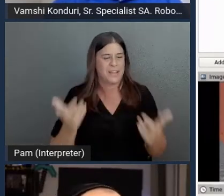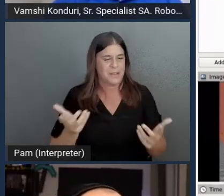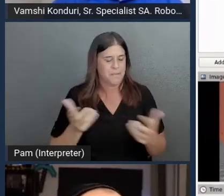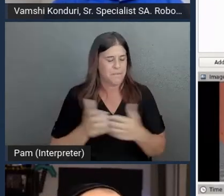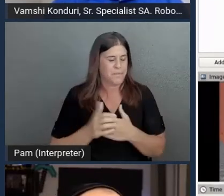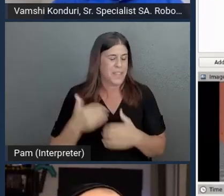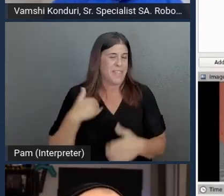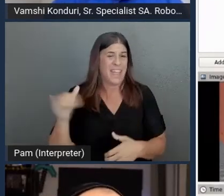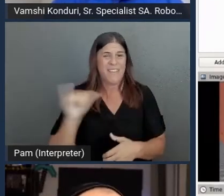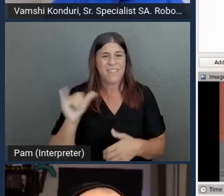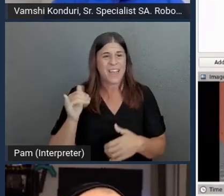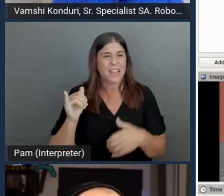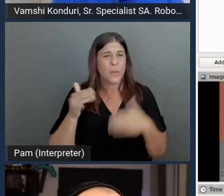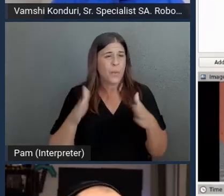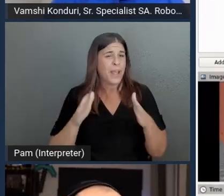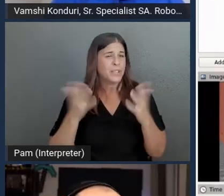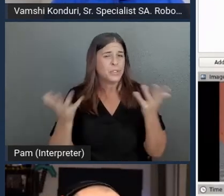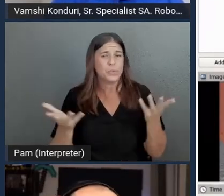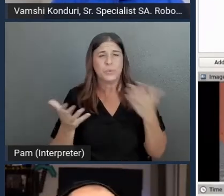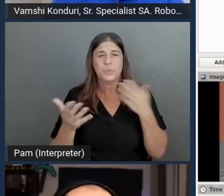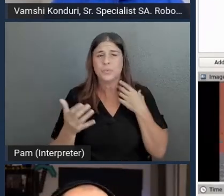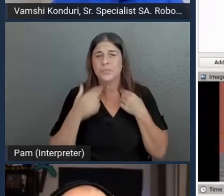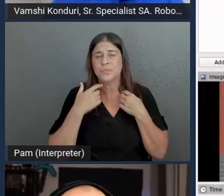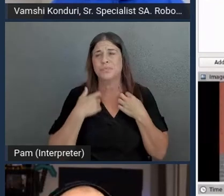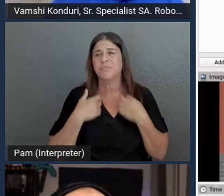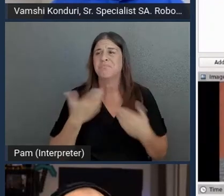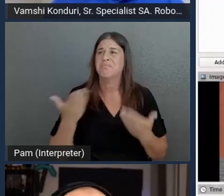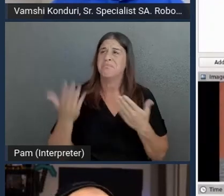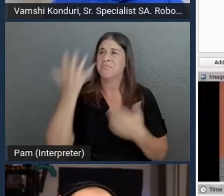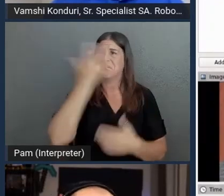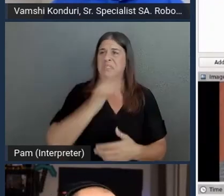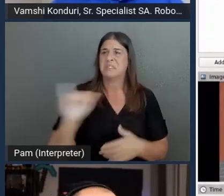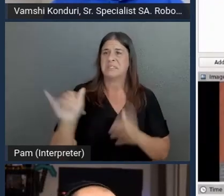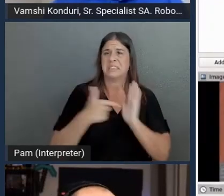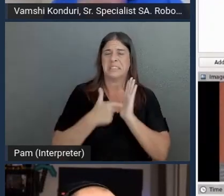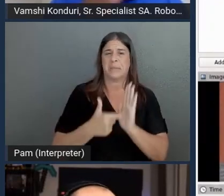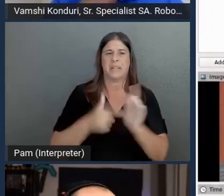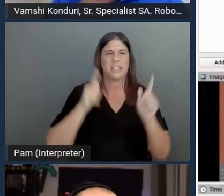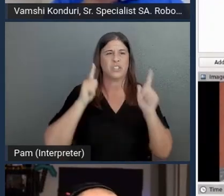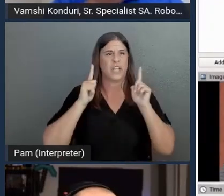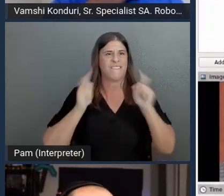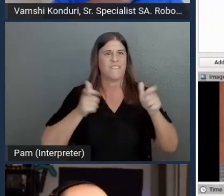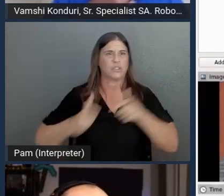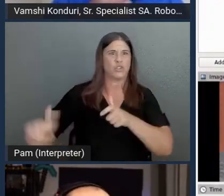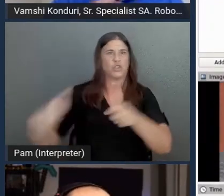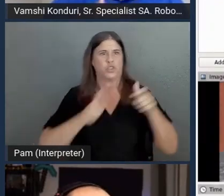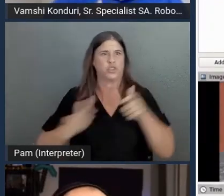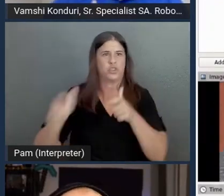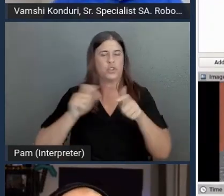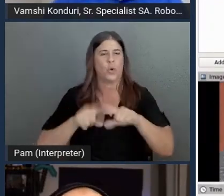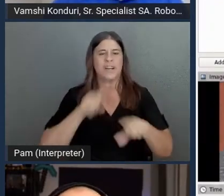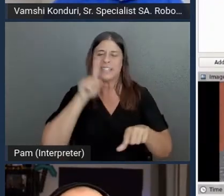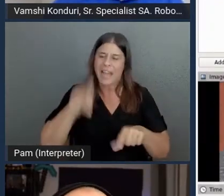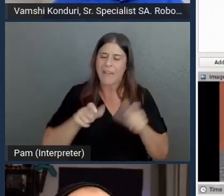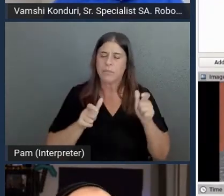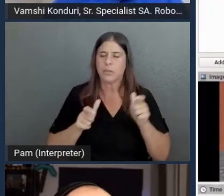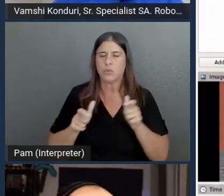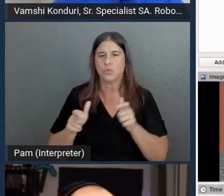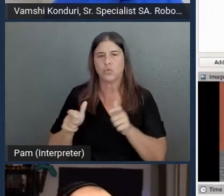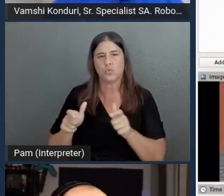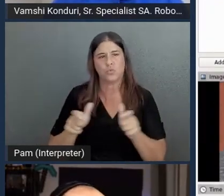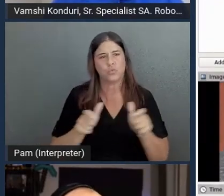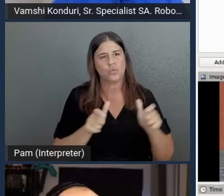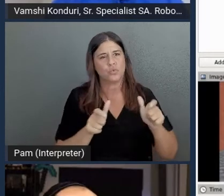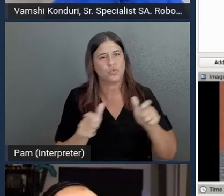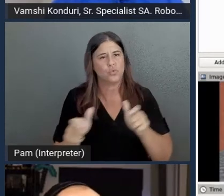like a way to do a simulation really, really fast? Or does it actually have to be slow?